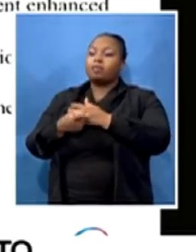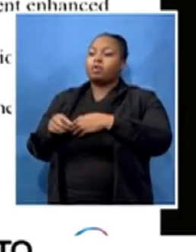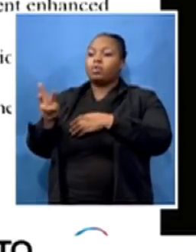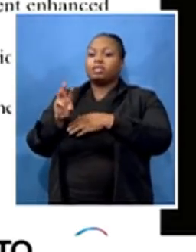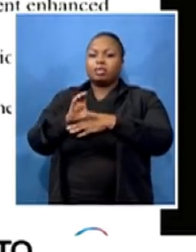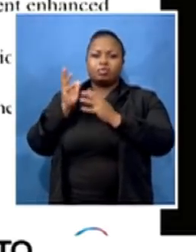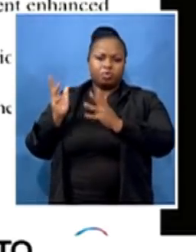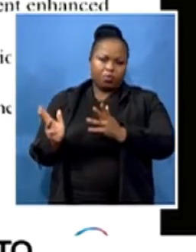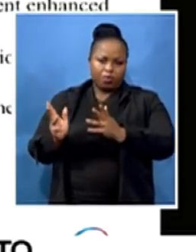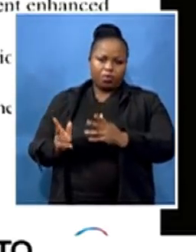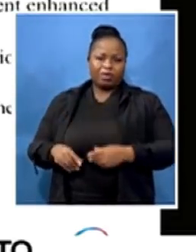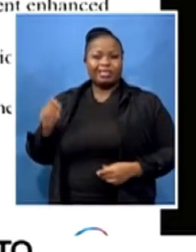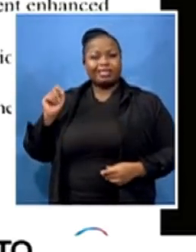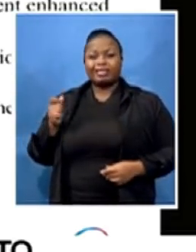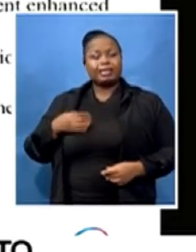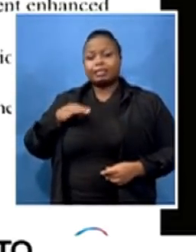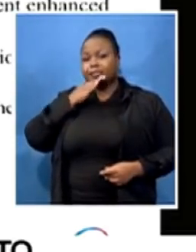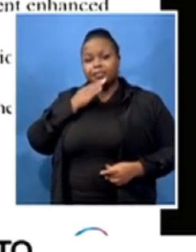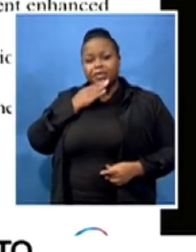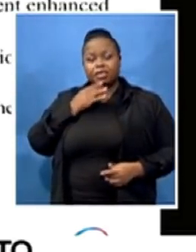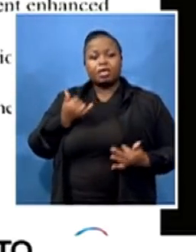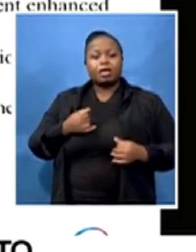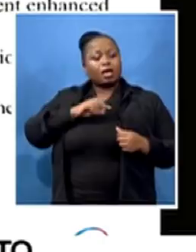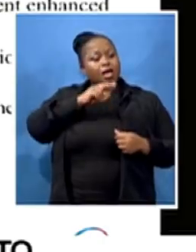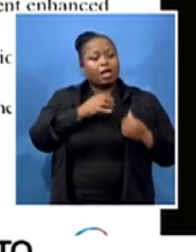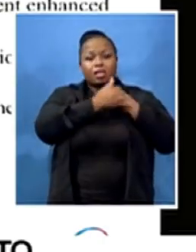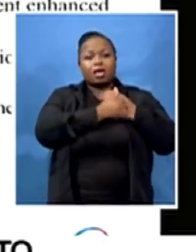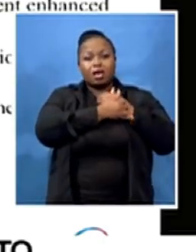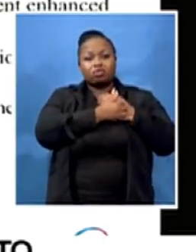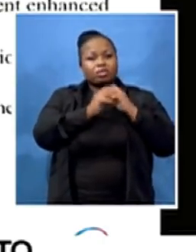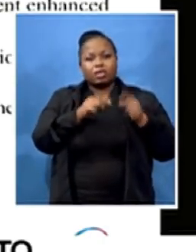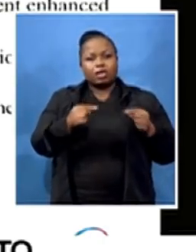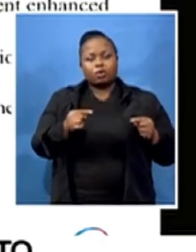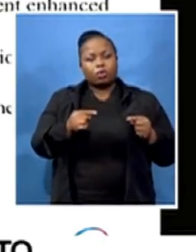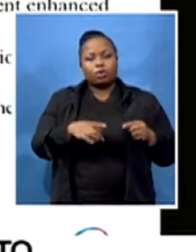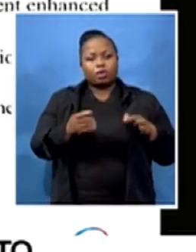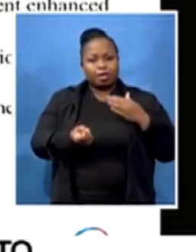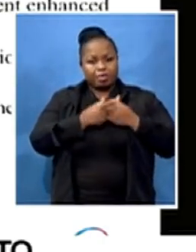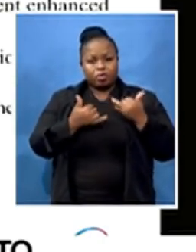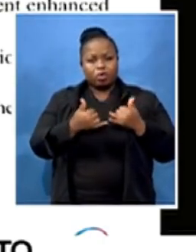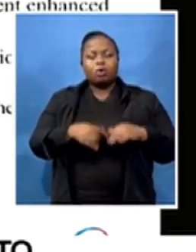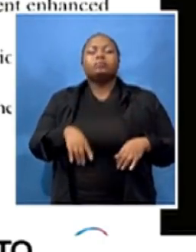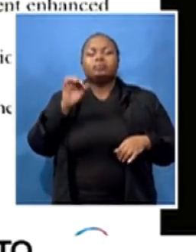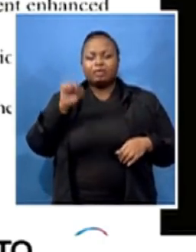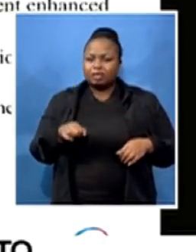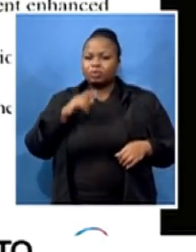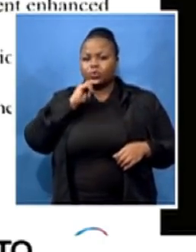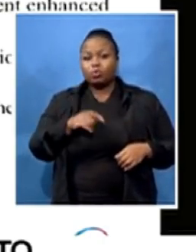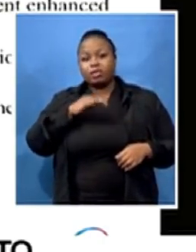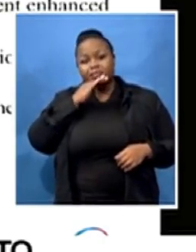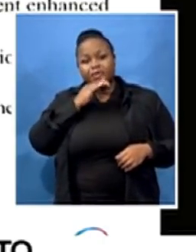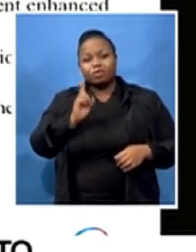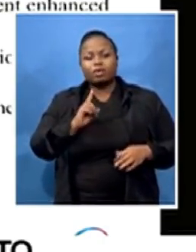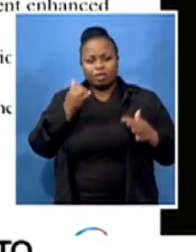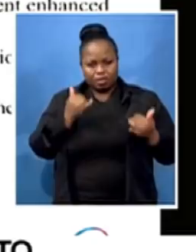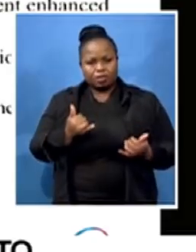mean that the rest of the country did not benefit from the lockdown. It just means in this case, we need to then focus on